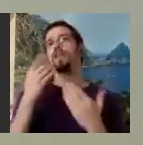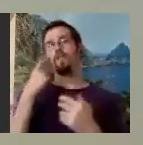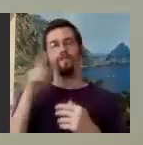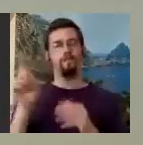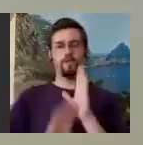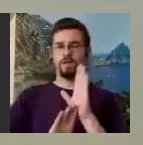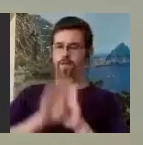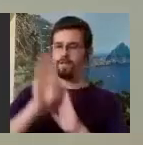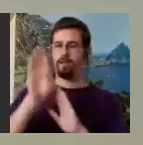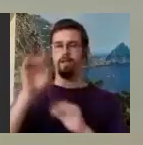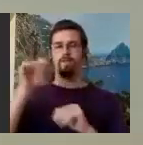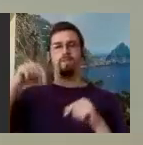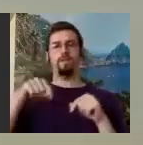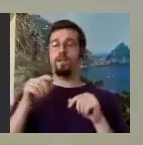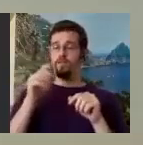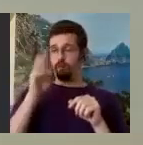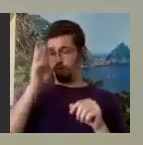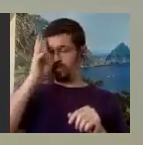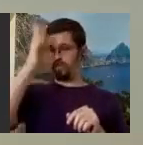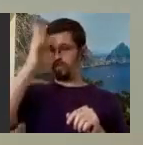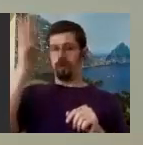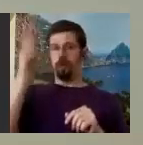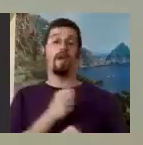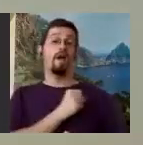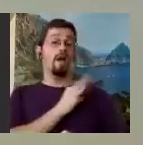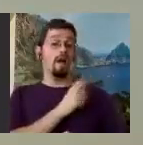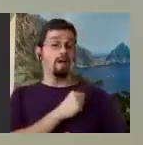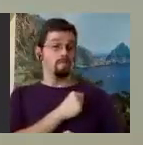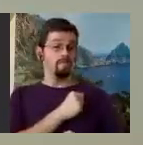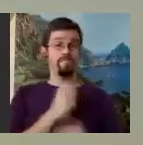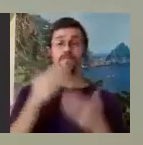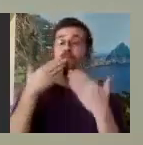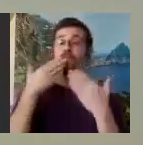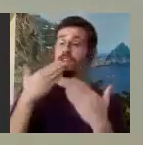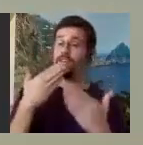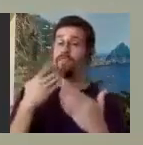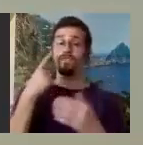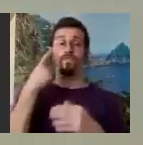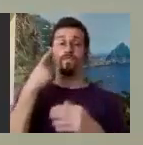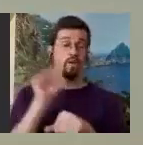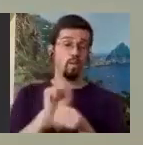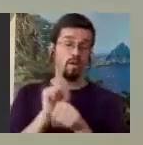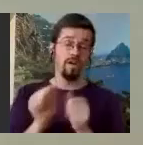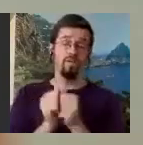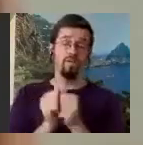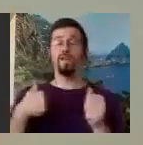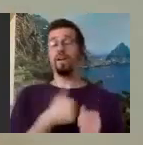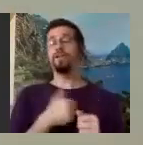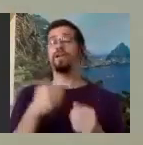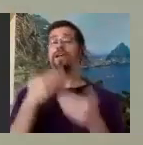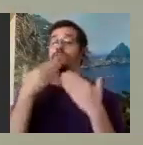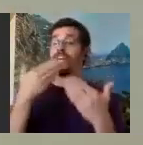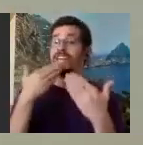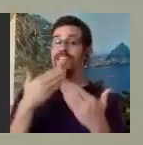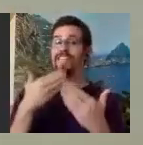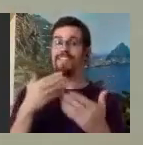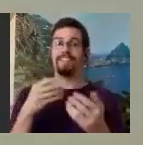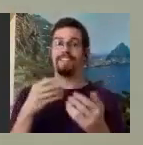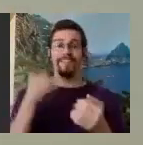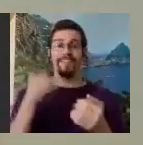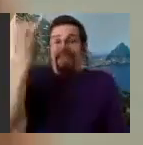Everyone, thank you so much for listening. Thank you, thank you, thank you. I really want to thank Valerie